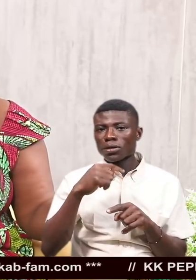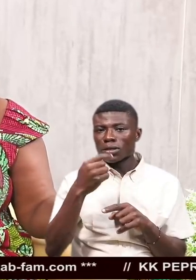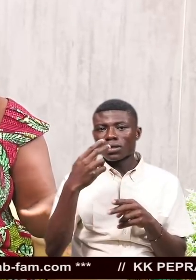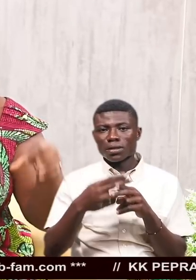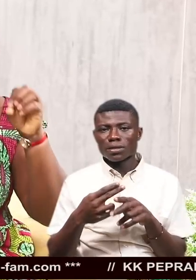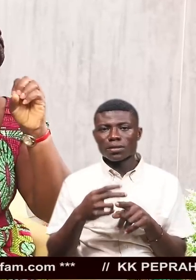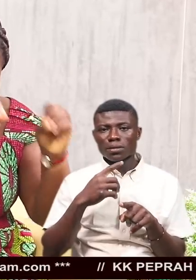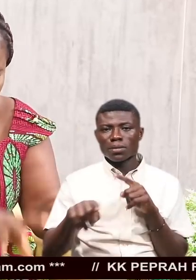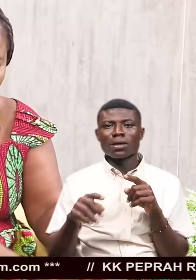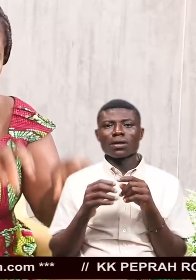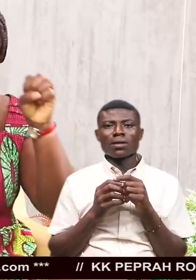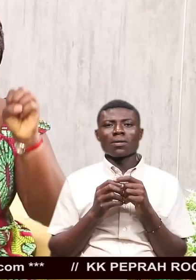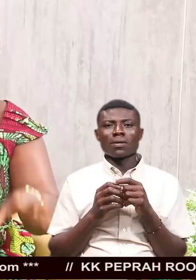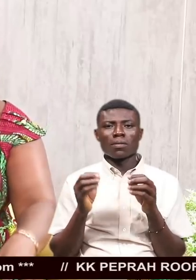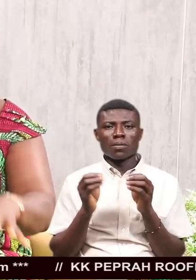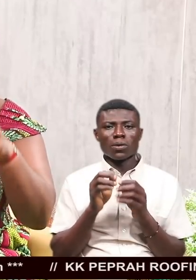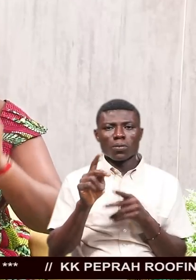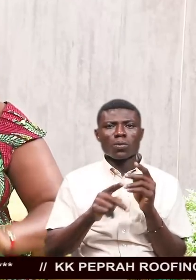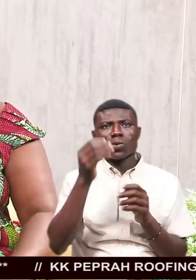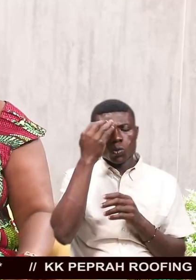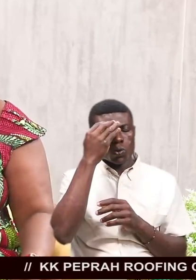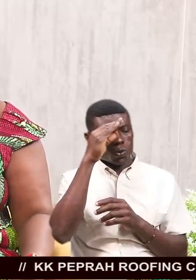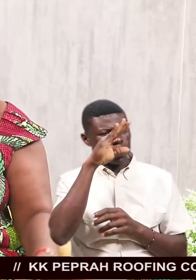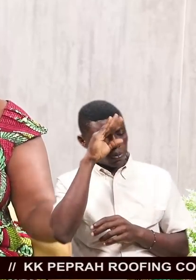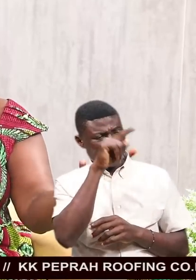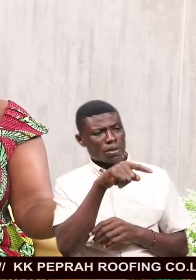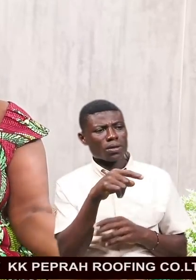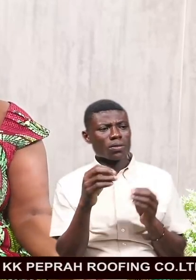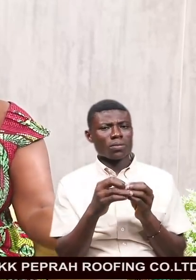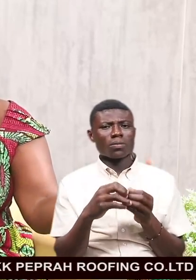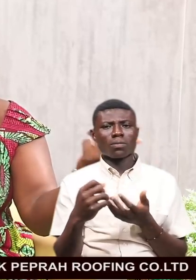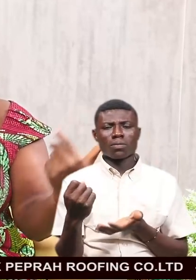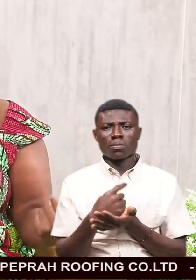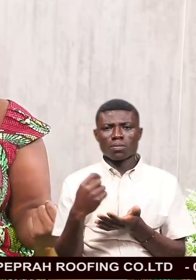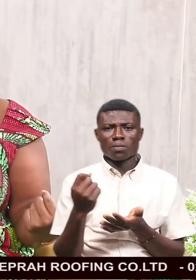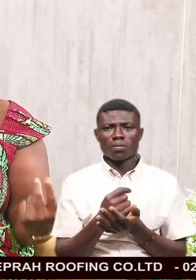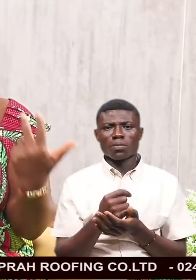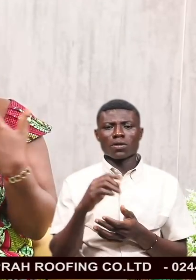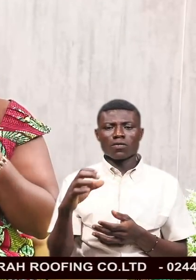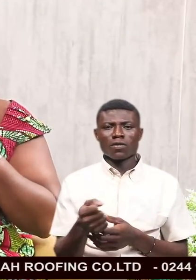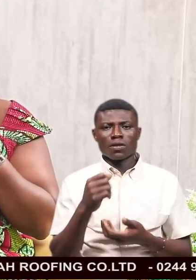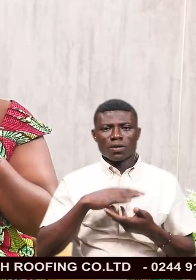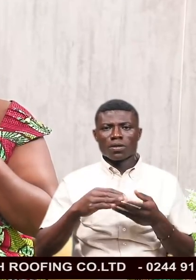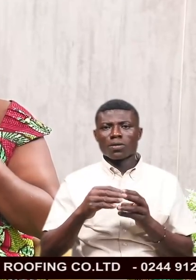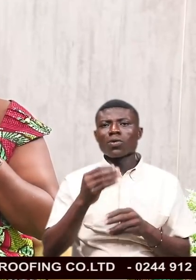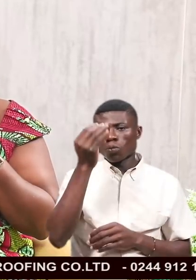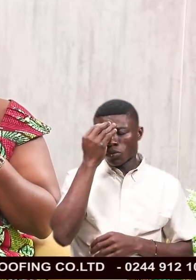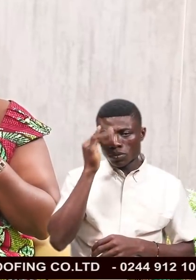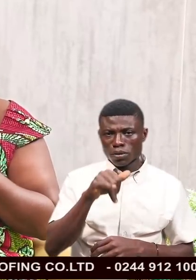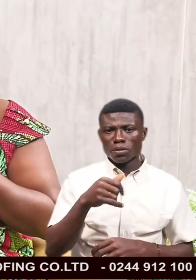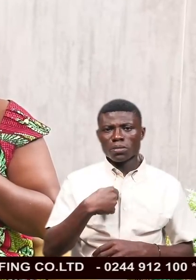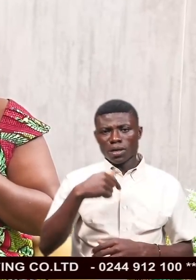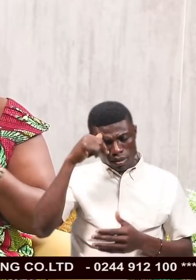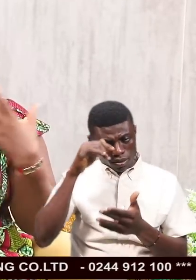din. But enkrofo ni mu ni nti no. Omutimi epic story no. Se bia omu ni mi se